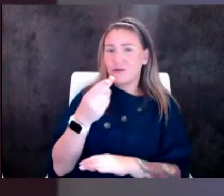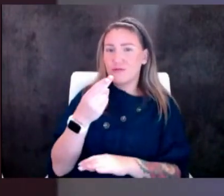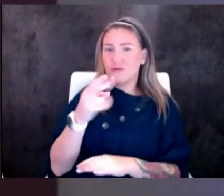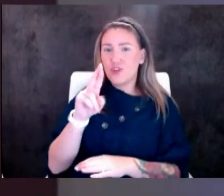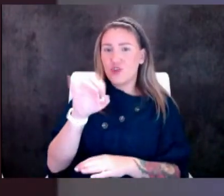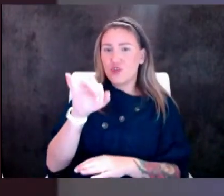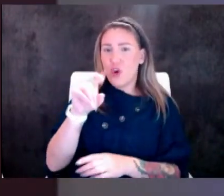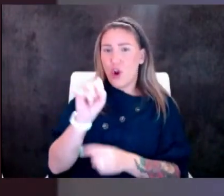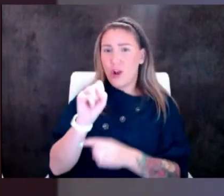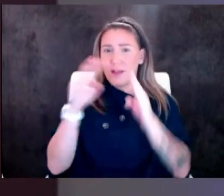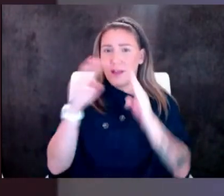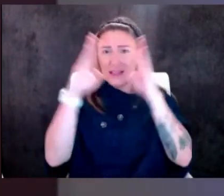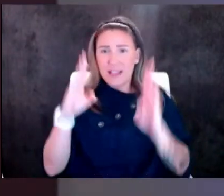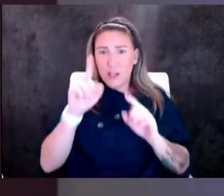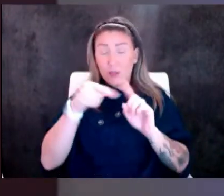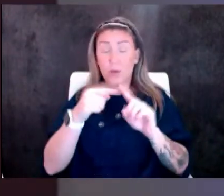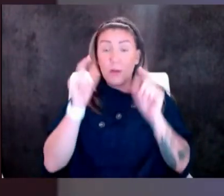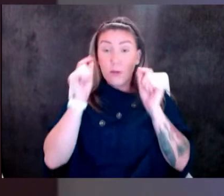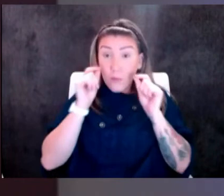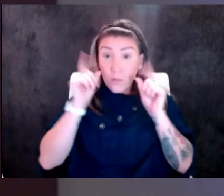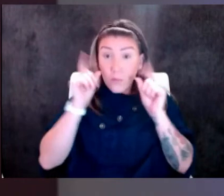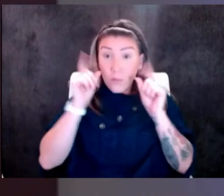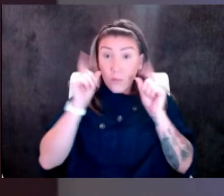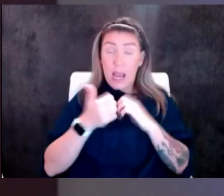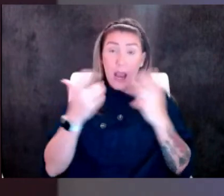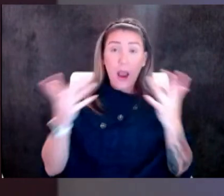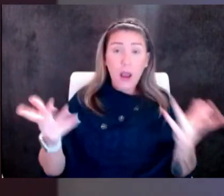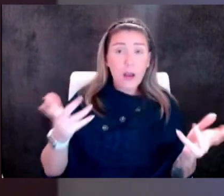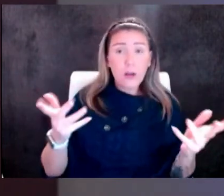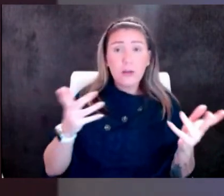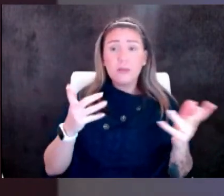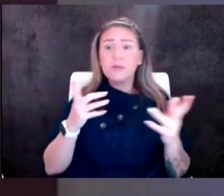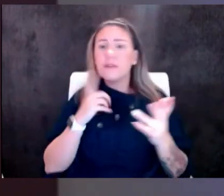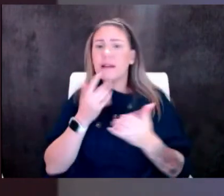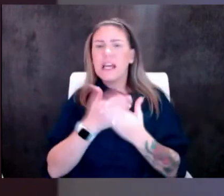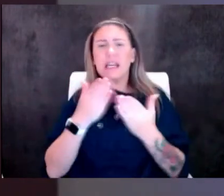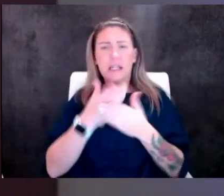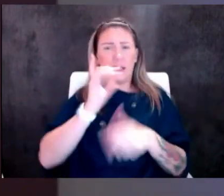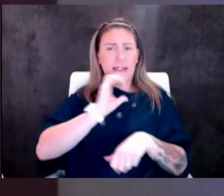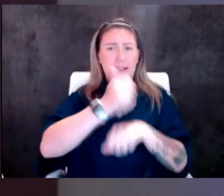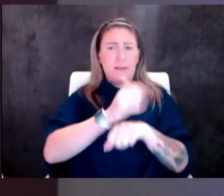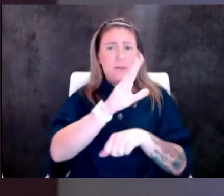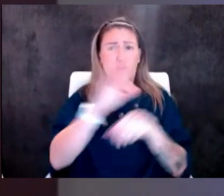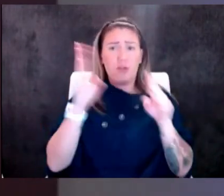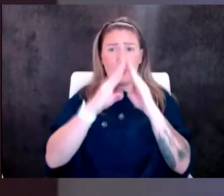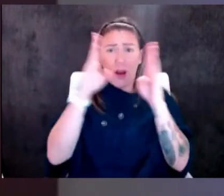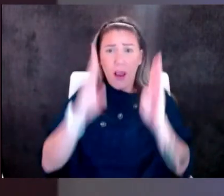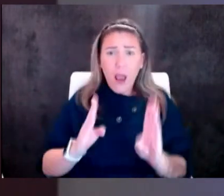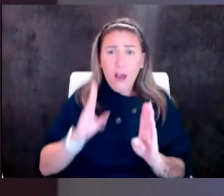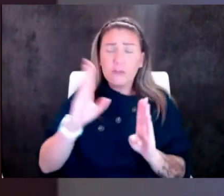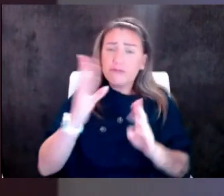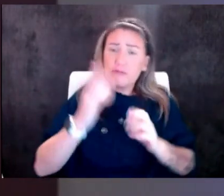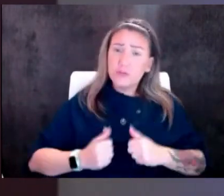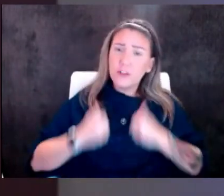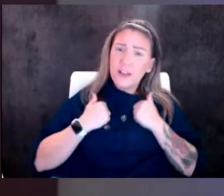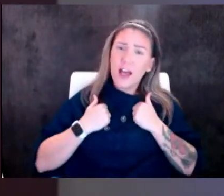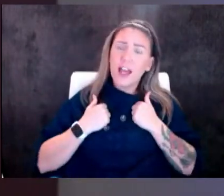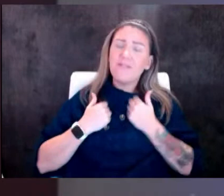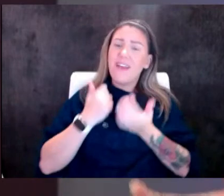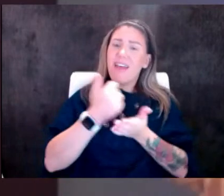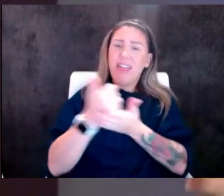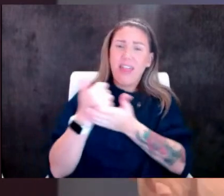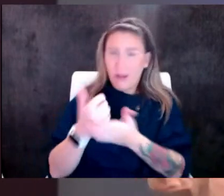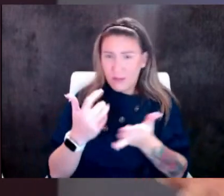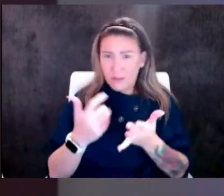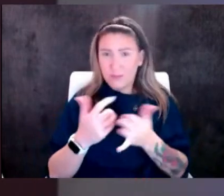you're awake and coherent, you can put some things in place in your house or in your life that will do you well when you